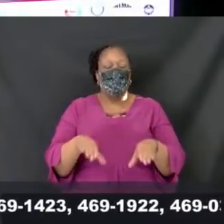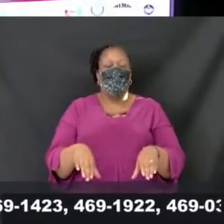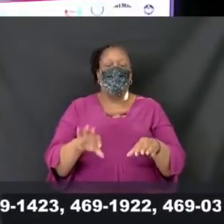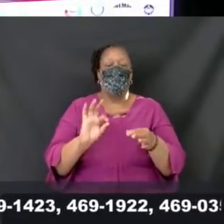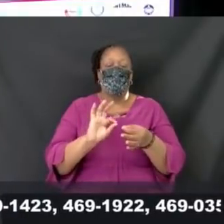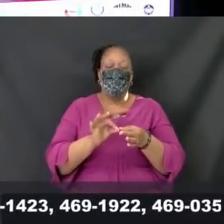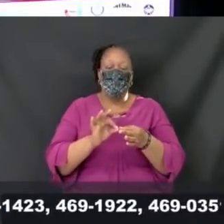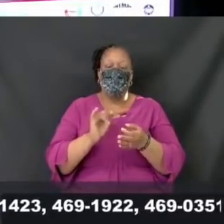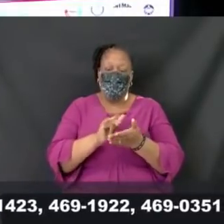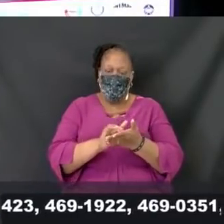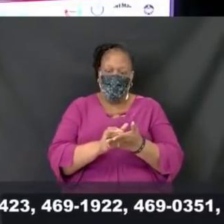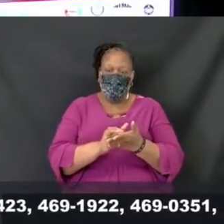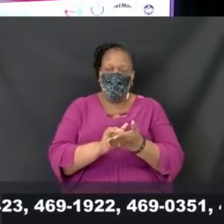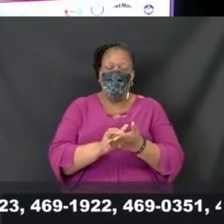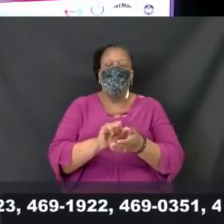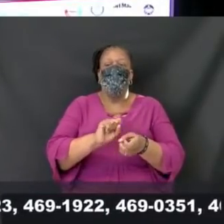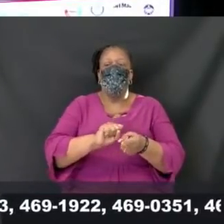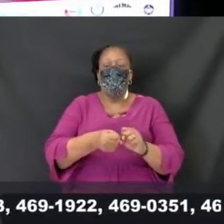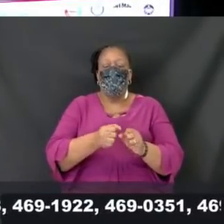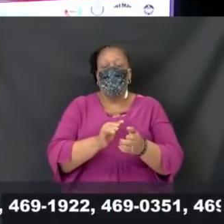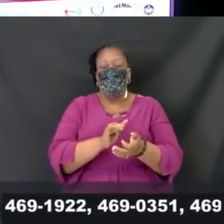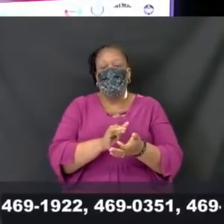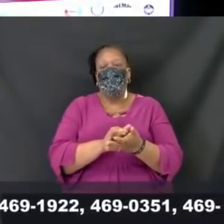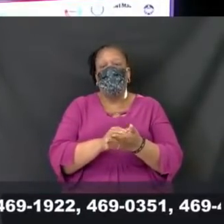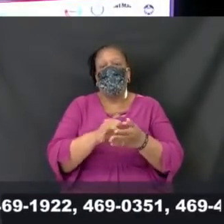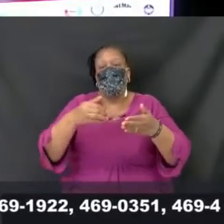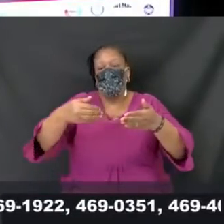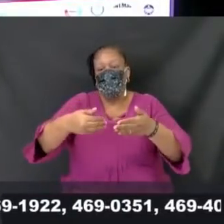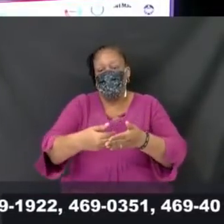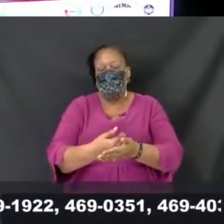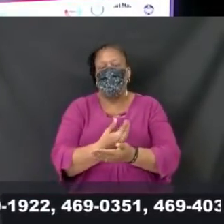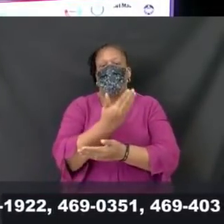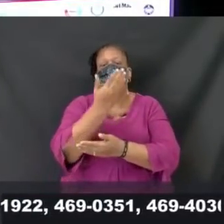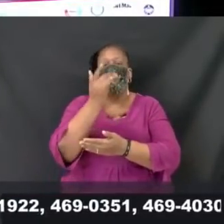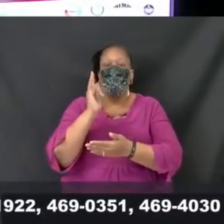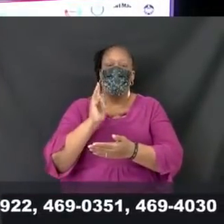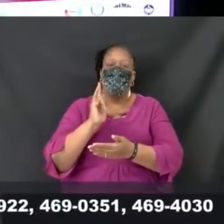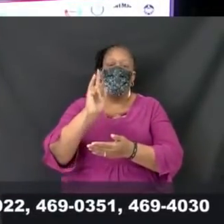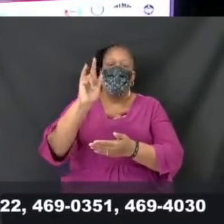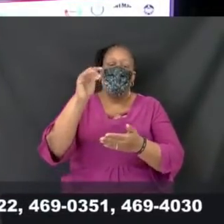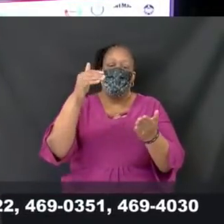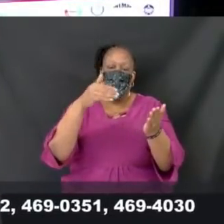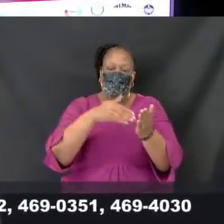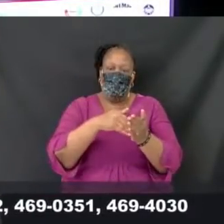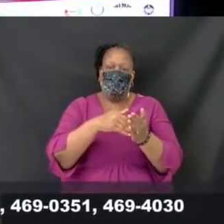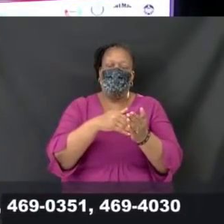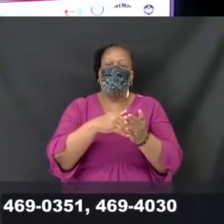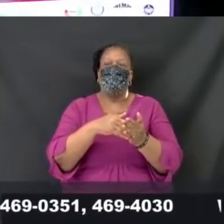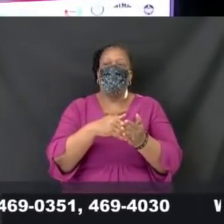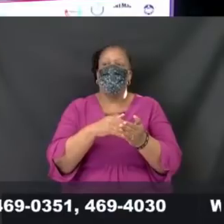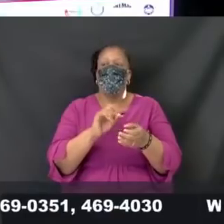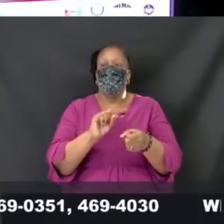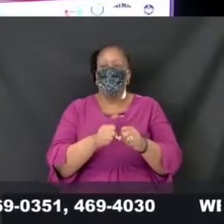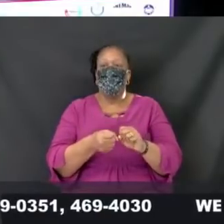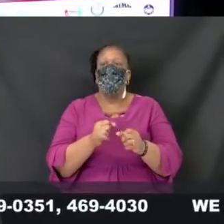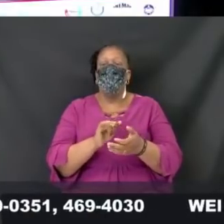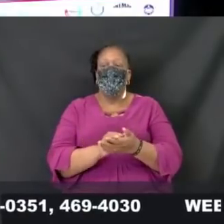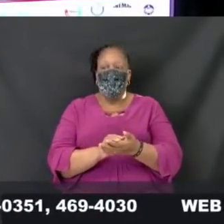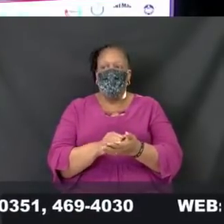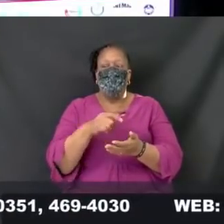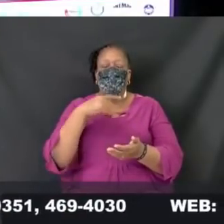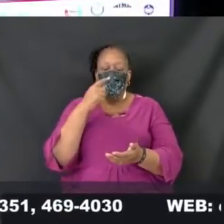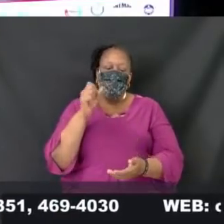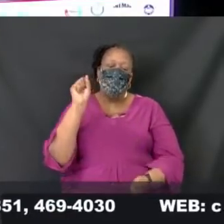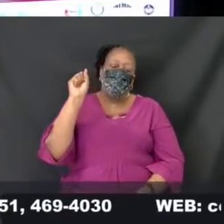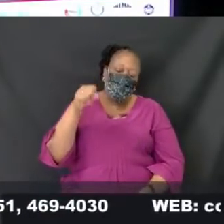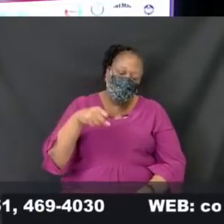again, edit the application, update it with the current information, and then you will be approved to be